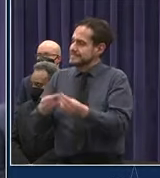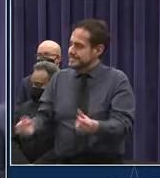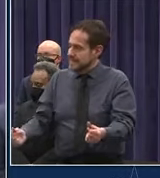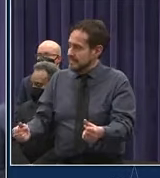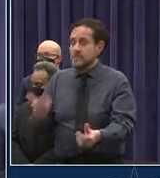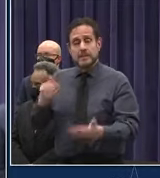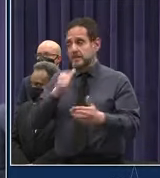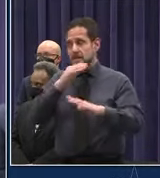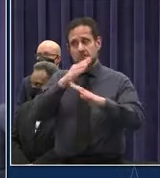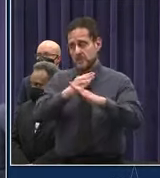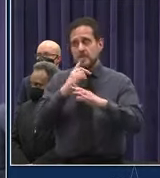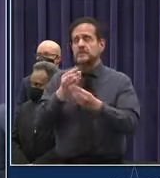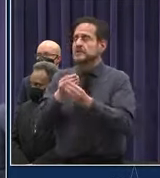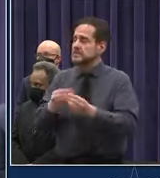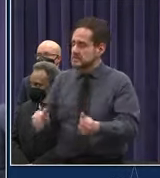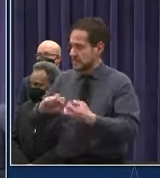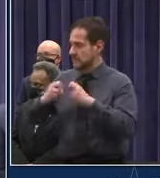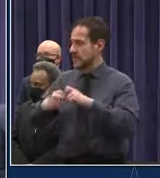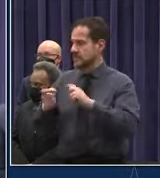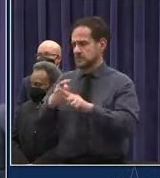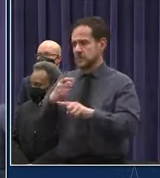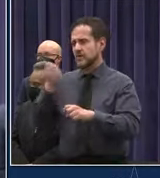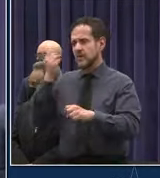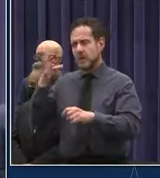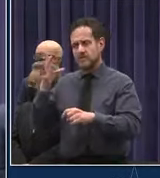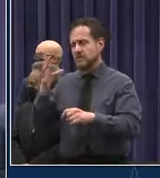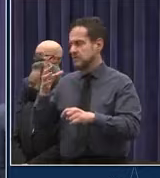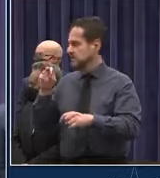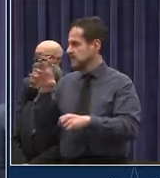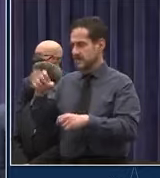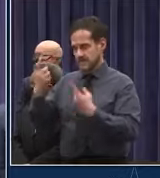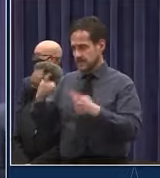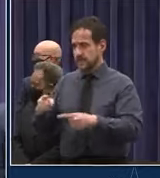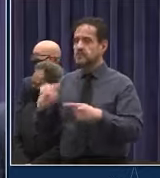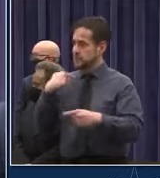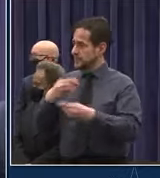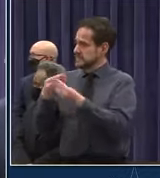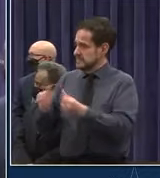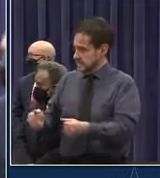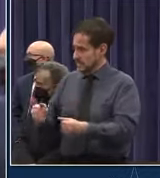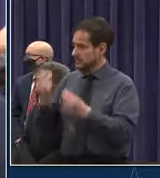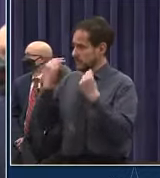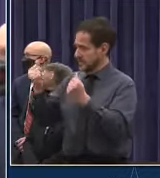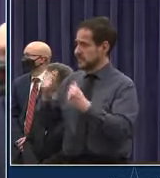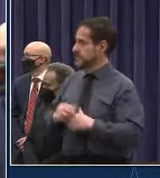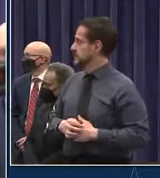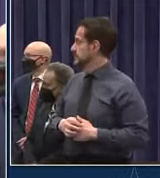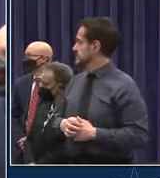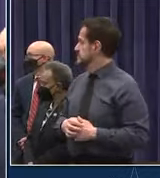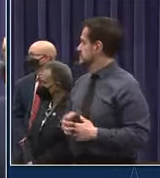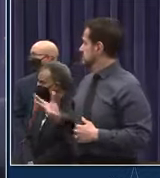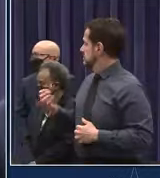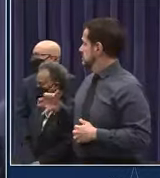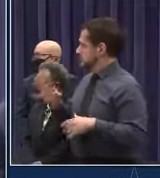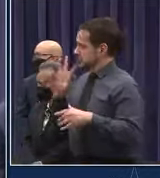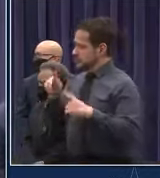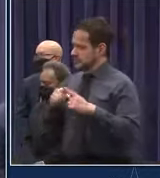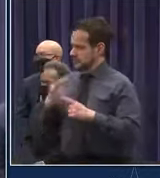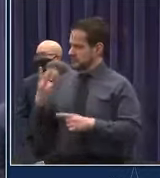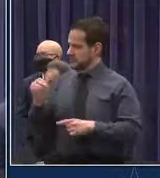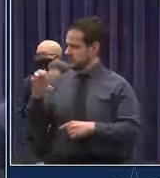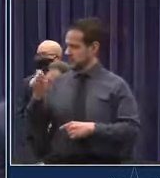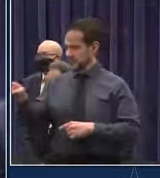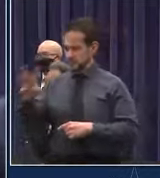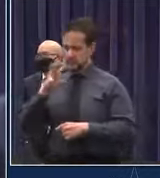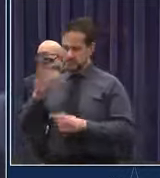regardless of your assignment. Everyone has the challenge of getting into the community, getting out of your car, getting from behind your desk to build trust so